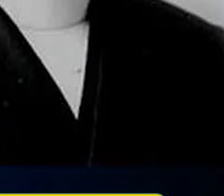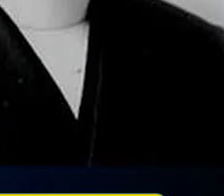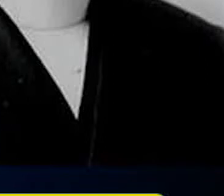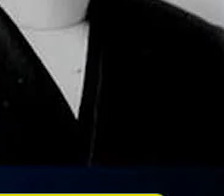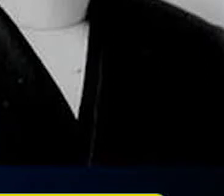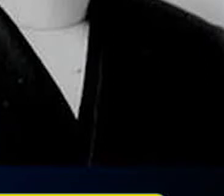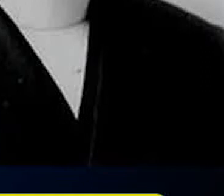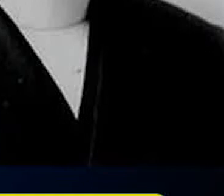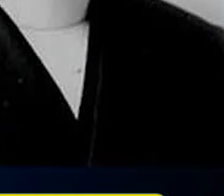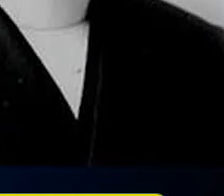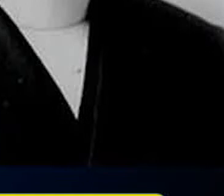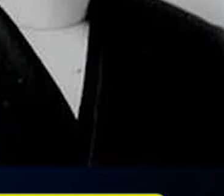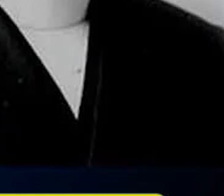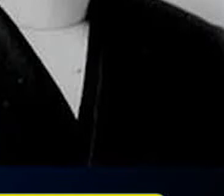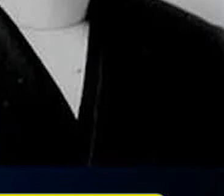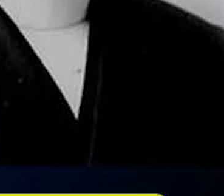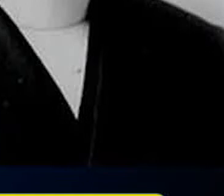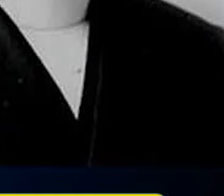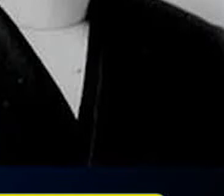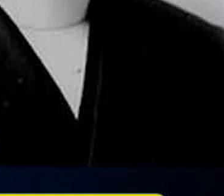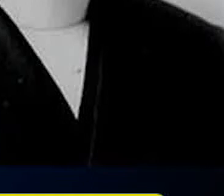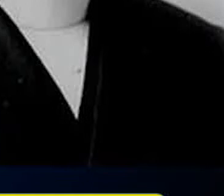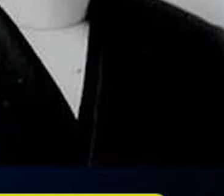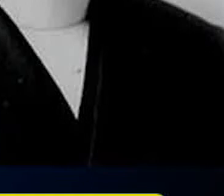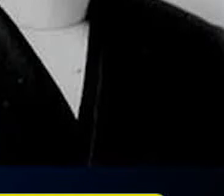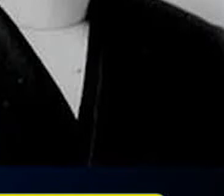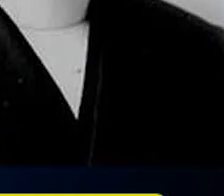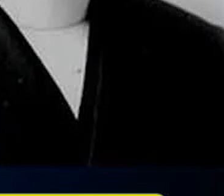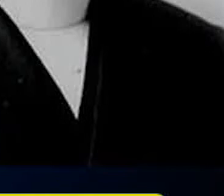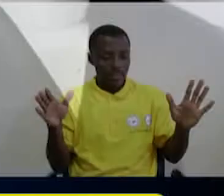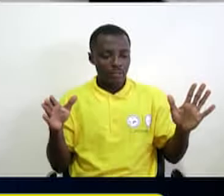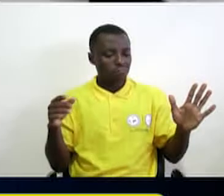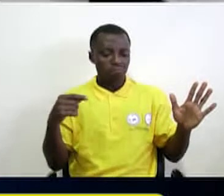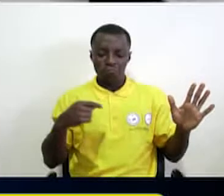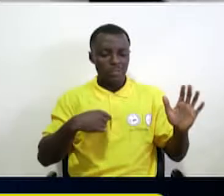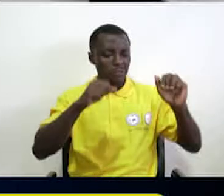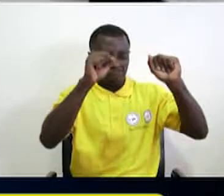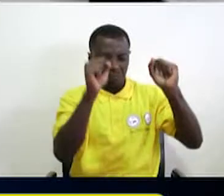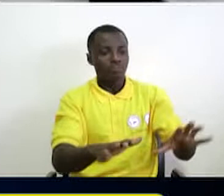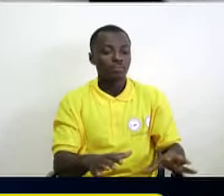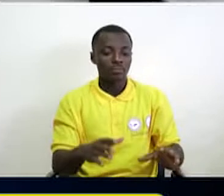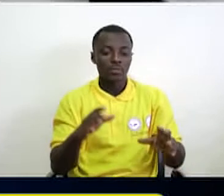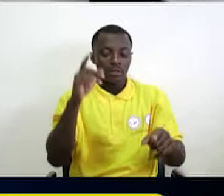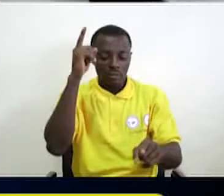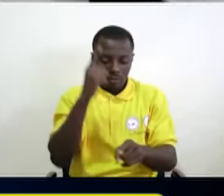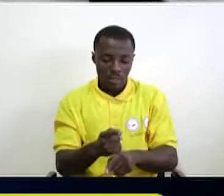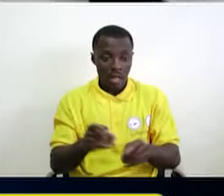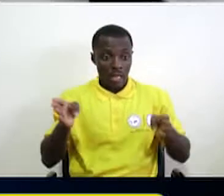friends. And since then, I studied only to show myself approved to God.